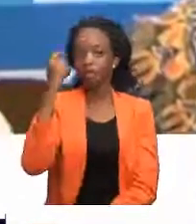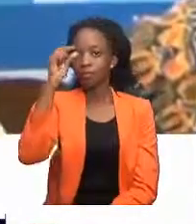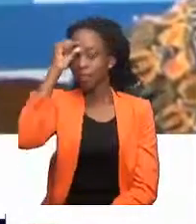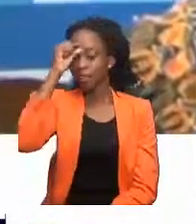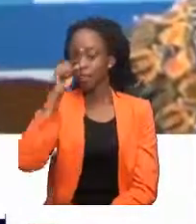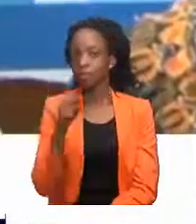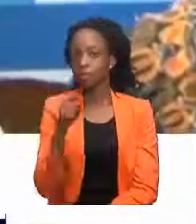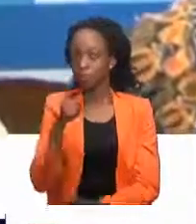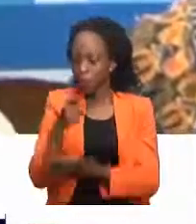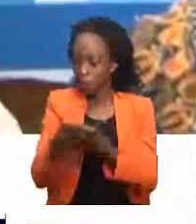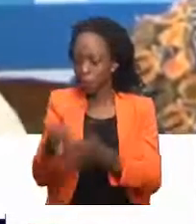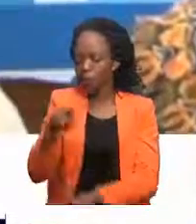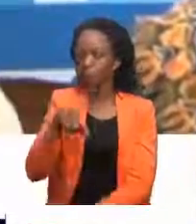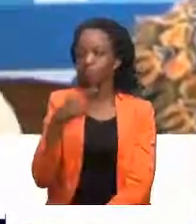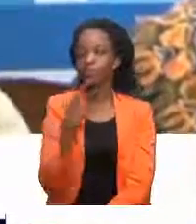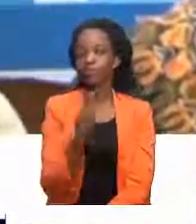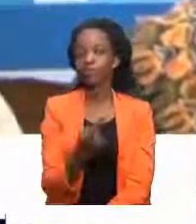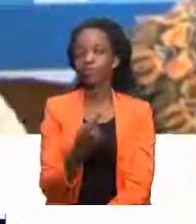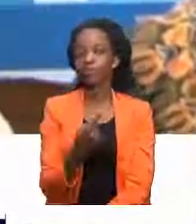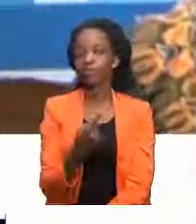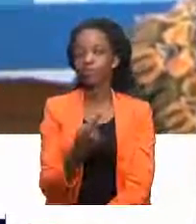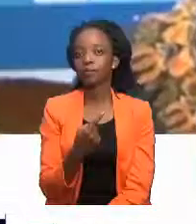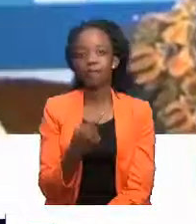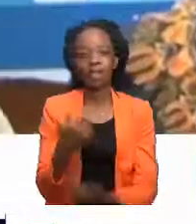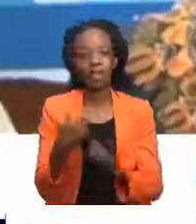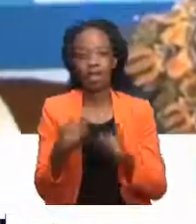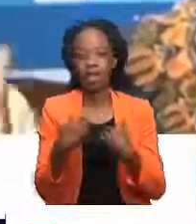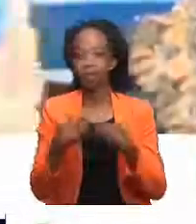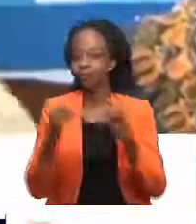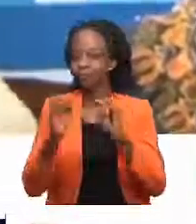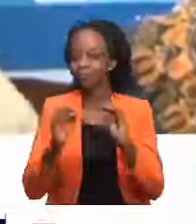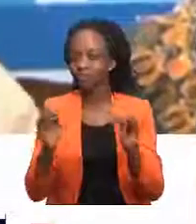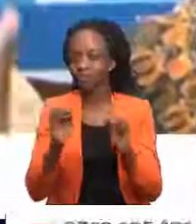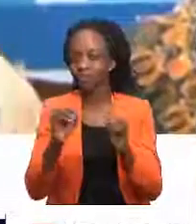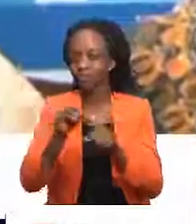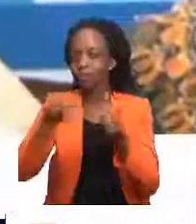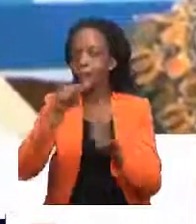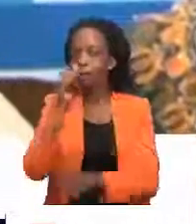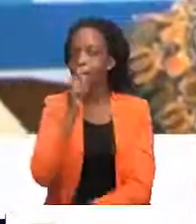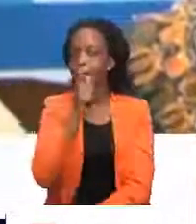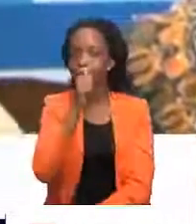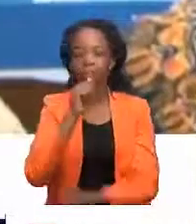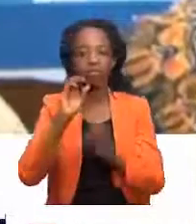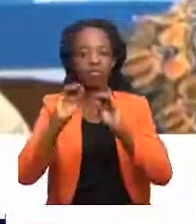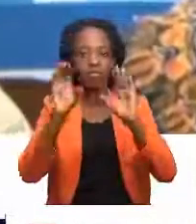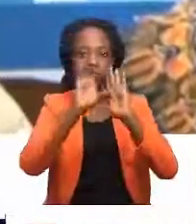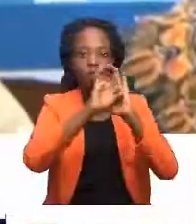What we are saying, there is no such a thing called secret in the constitution.